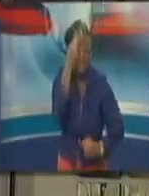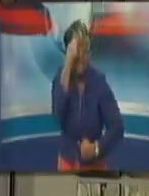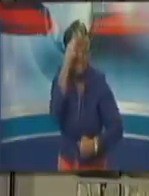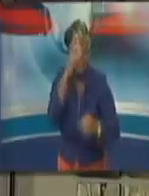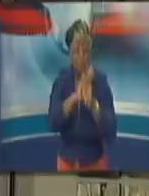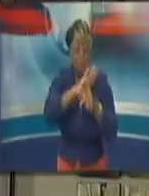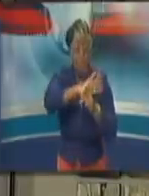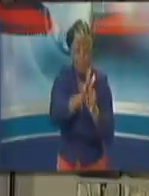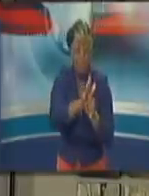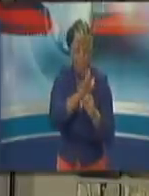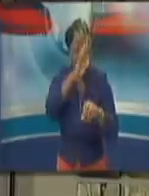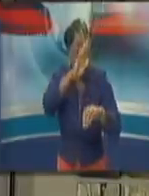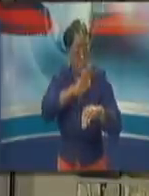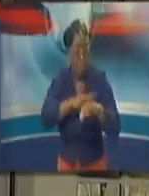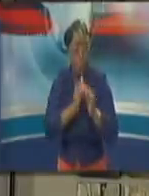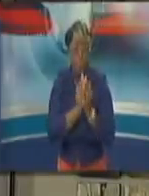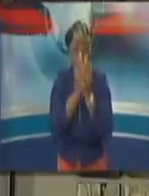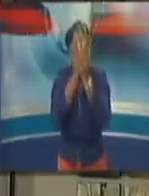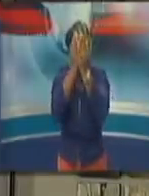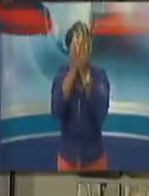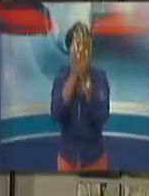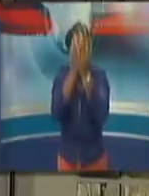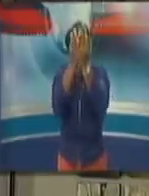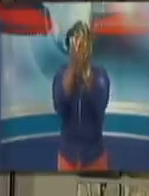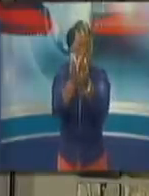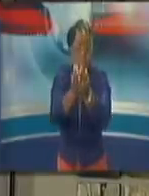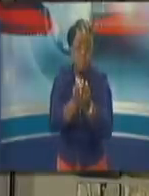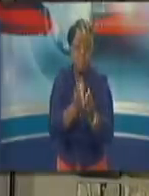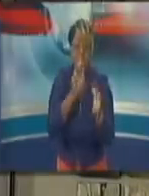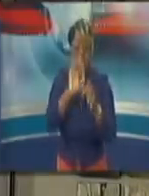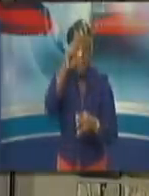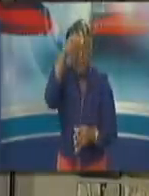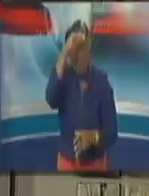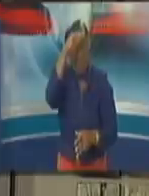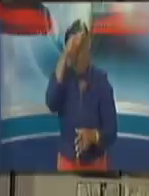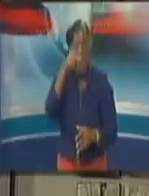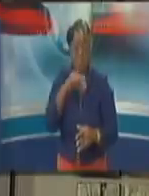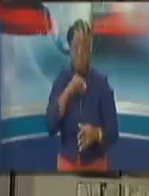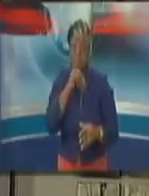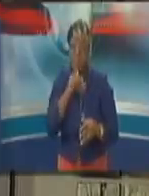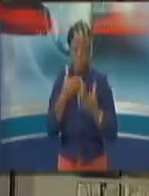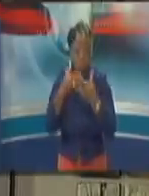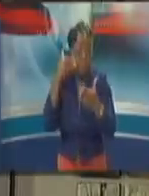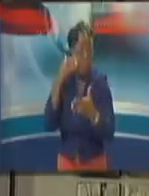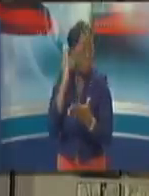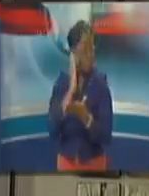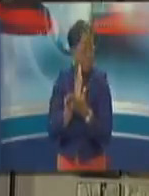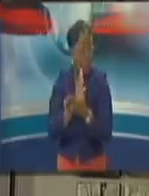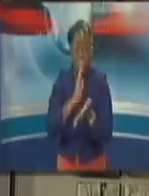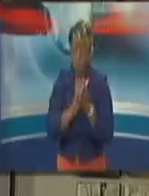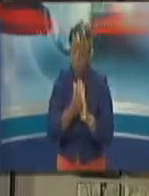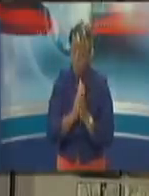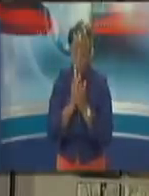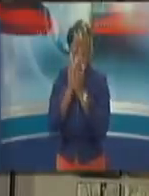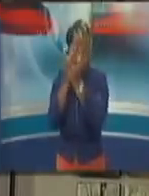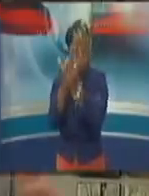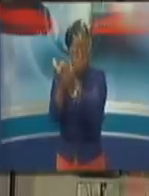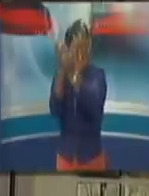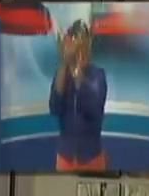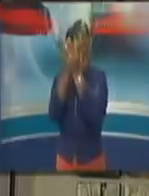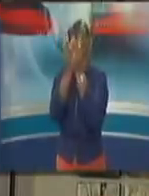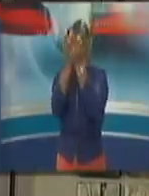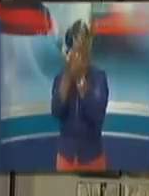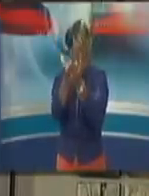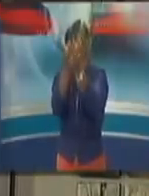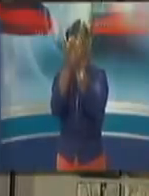If the government did not take that proactive measure to suspend the cruise ship season, I want the country to